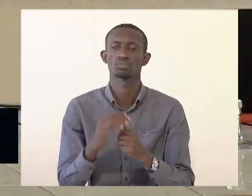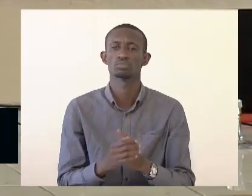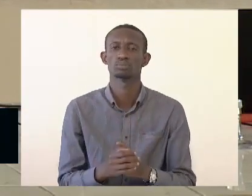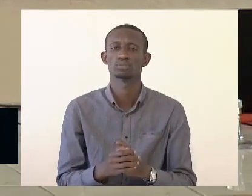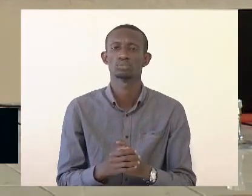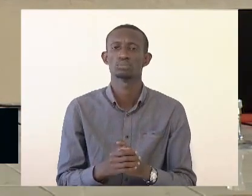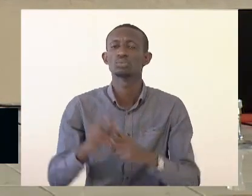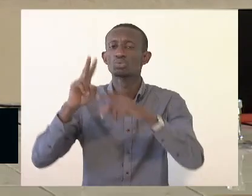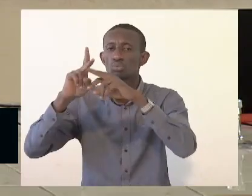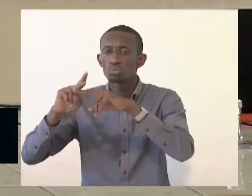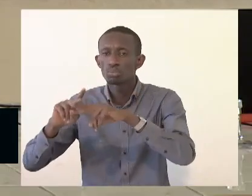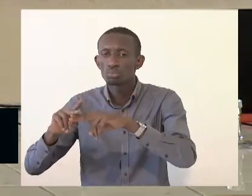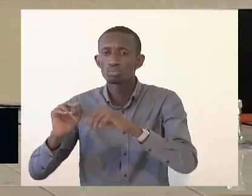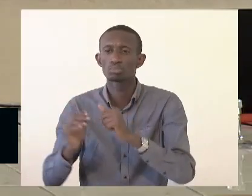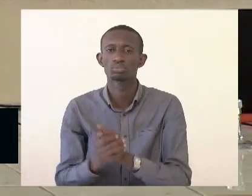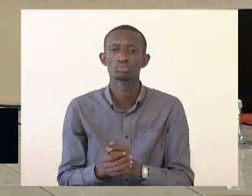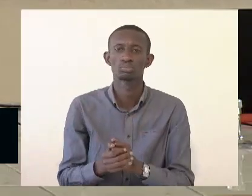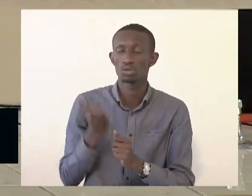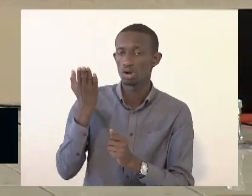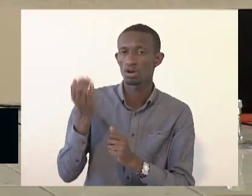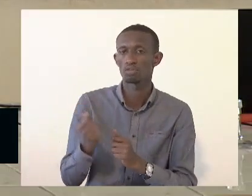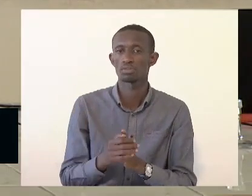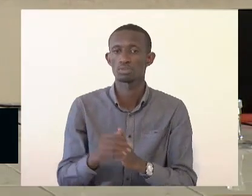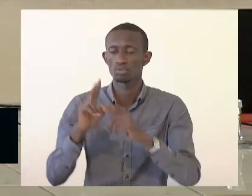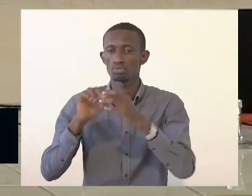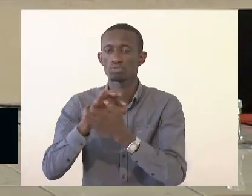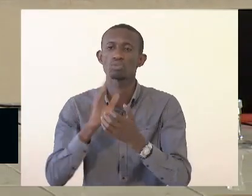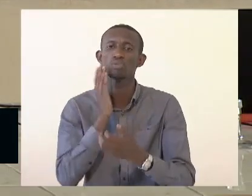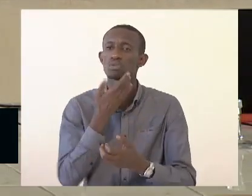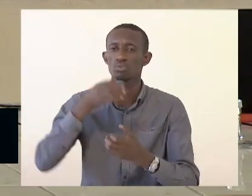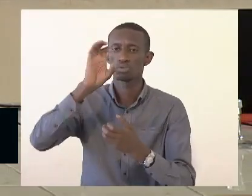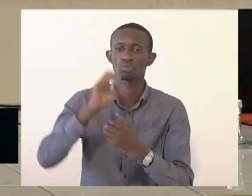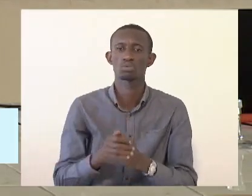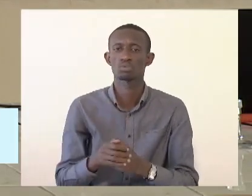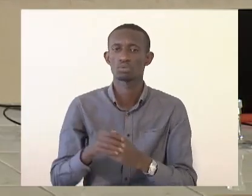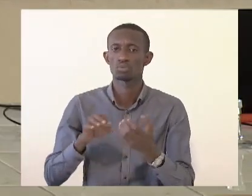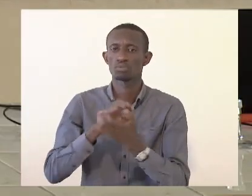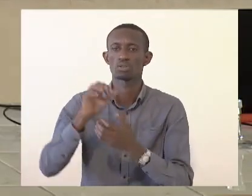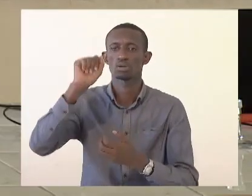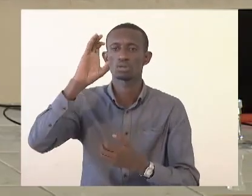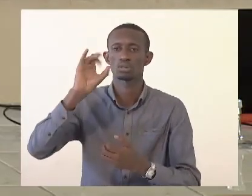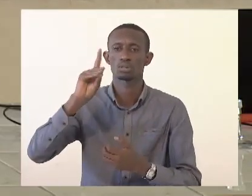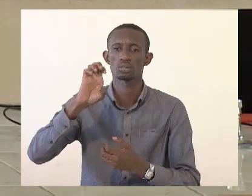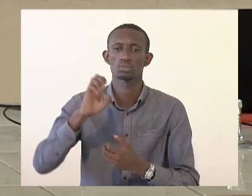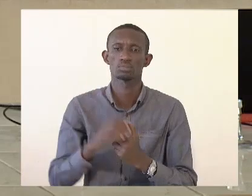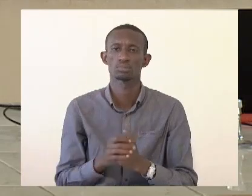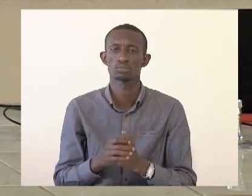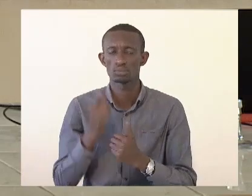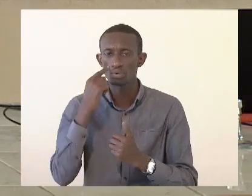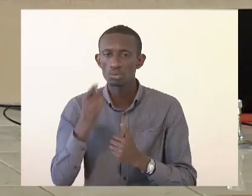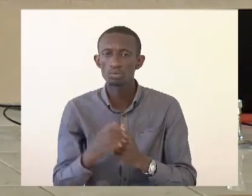a salt. So we have water in the liquid state, carbon dioxide in the gaseous state, and then we